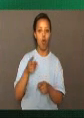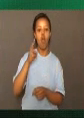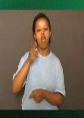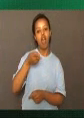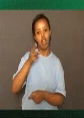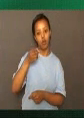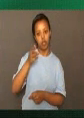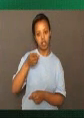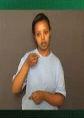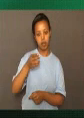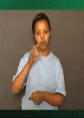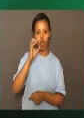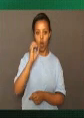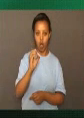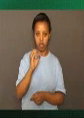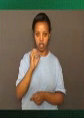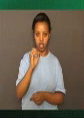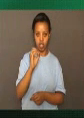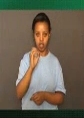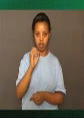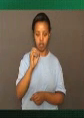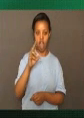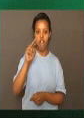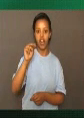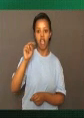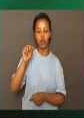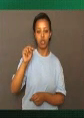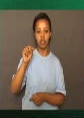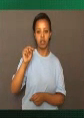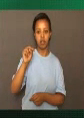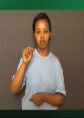hydrogen, oxygen, nitrogen,